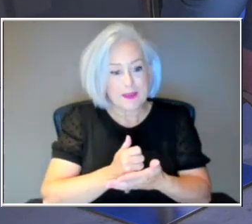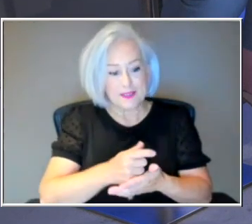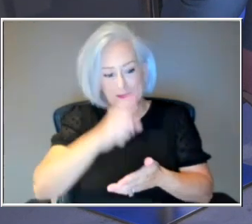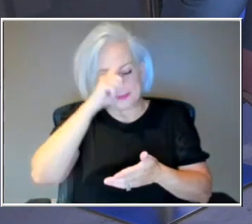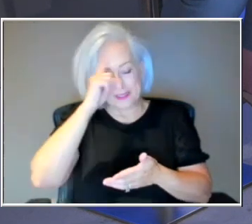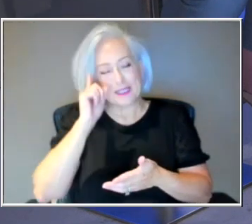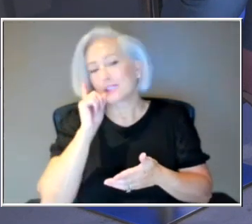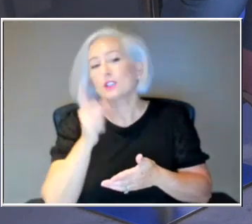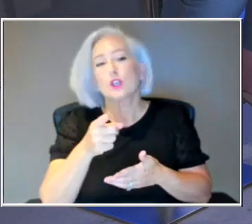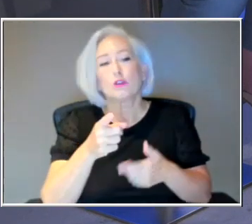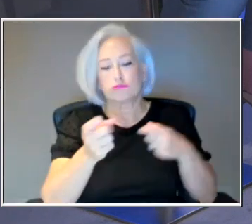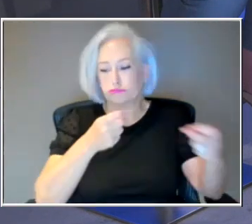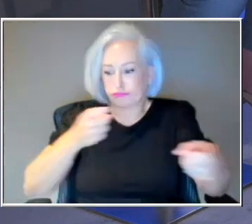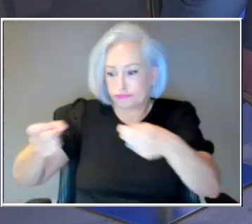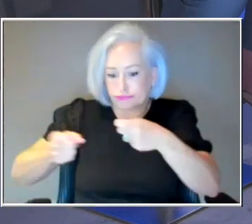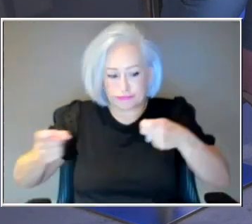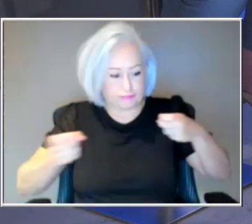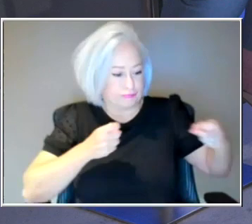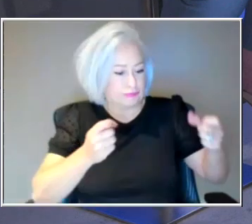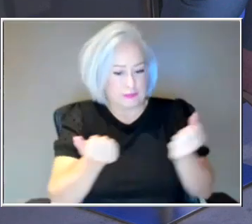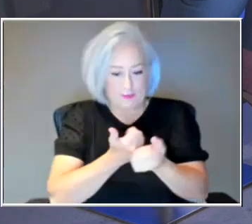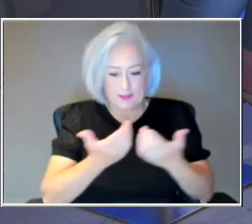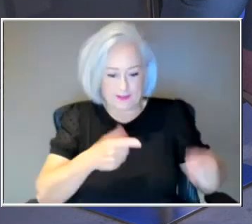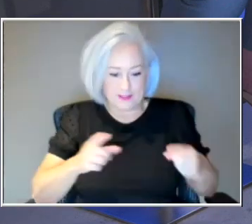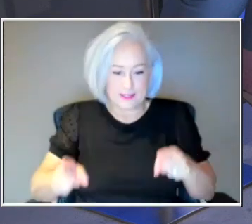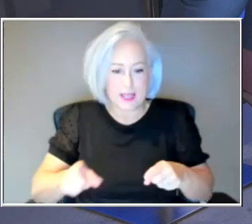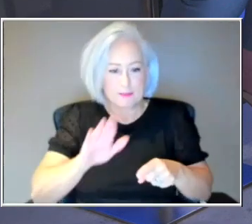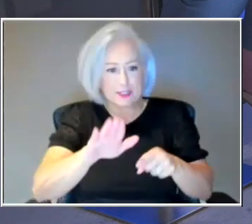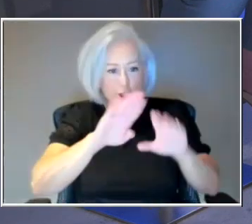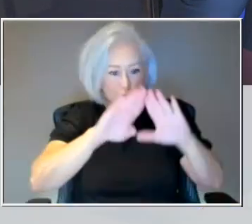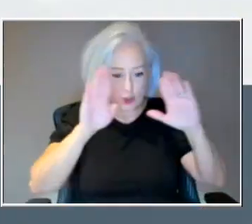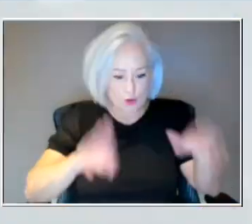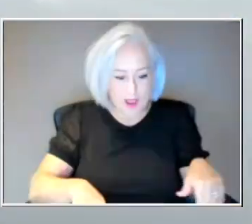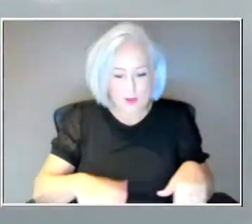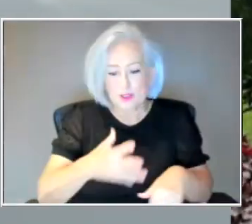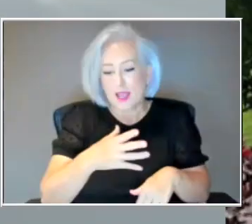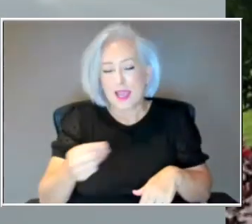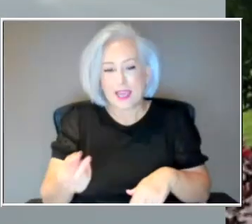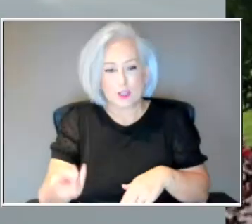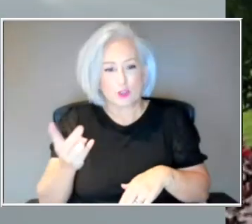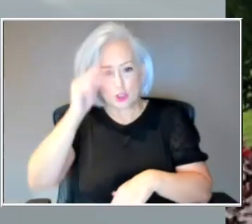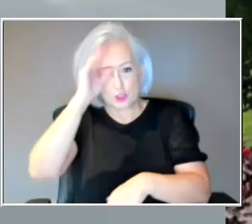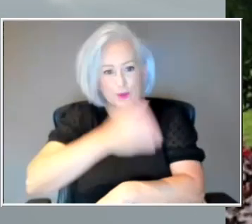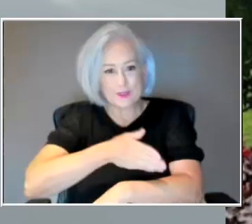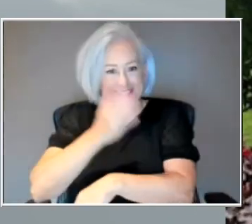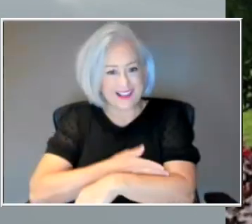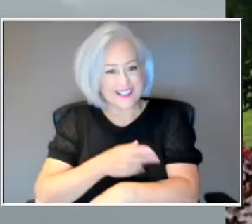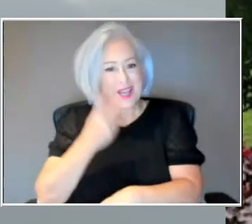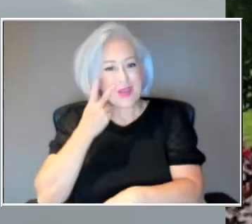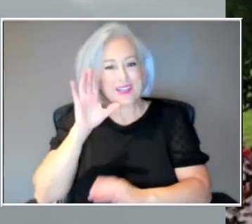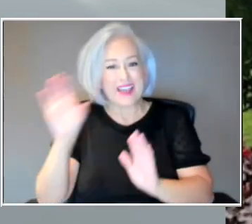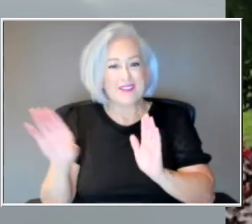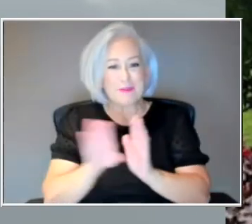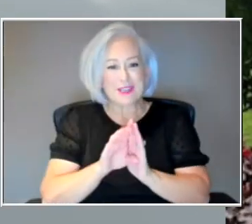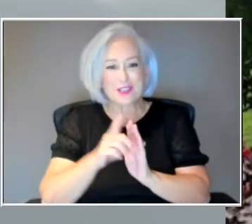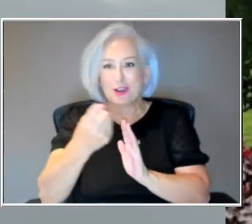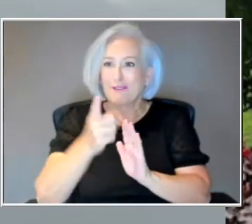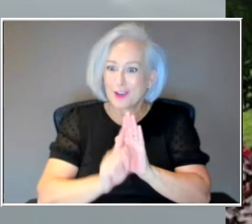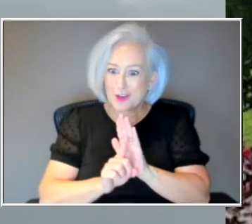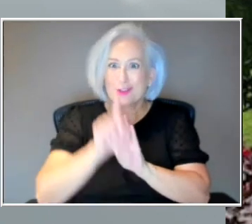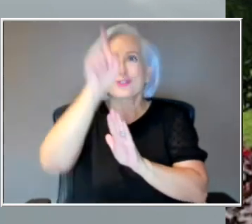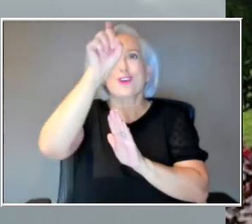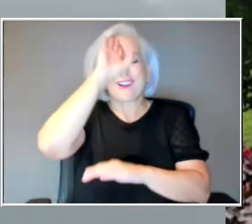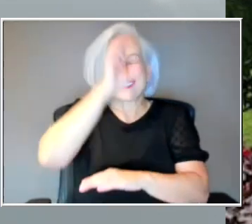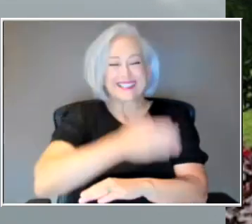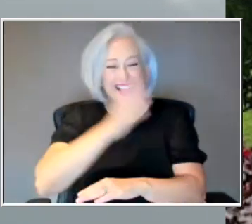in your family, in your house, and then you're asking your children, your two sons. Right. I think we have a photo of your very tall sons here. Yes. Tell us about